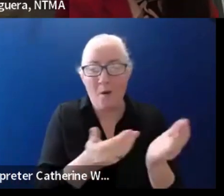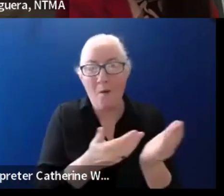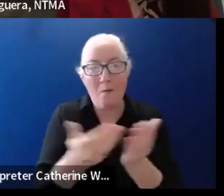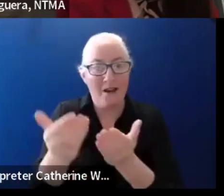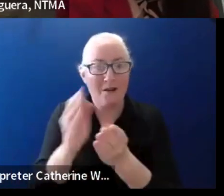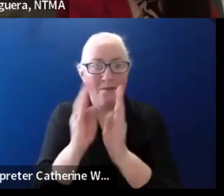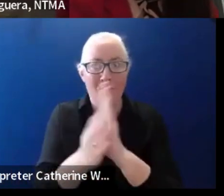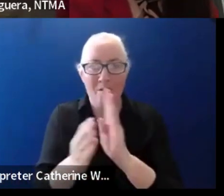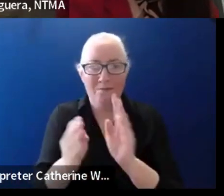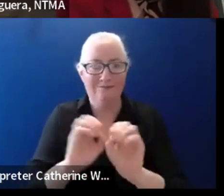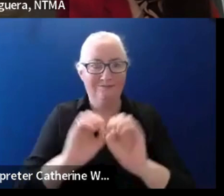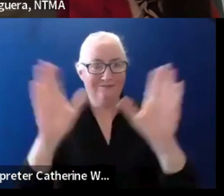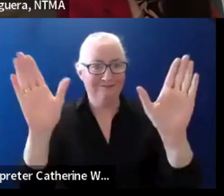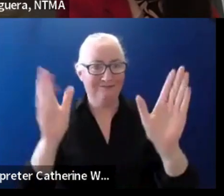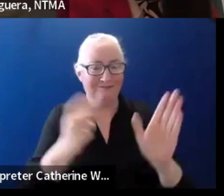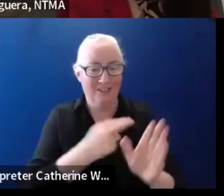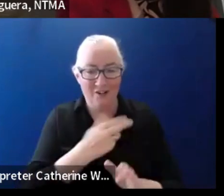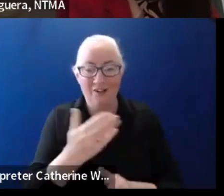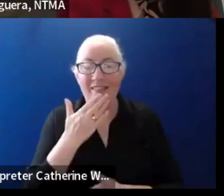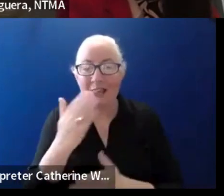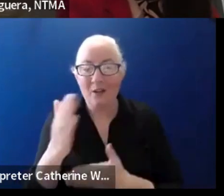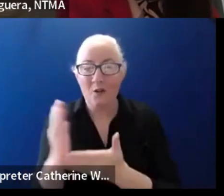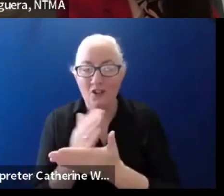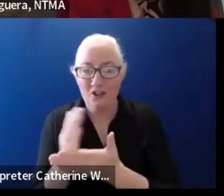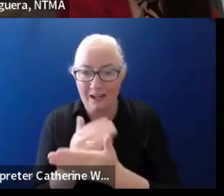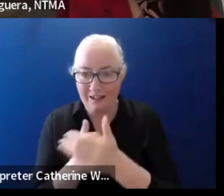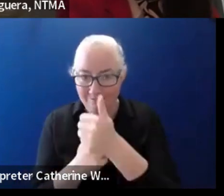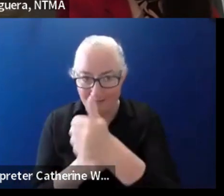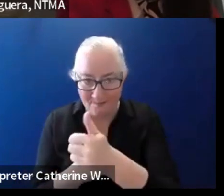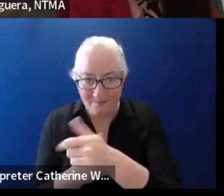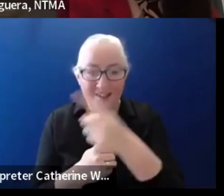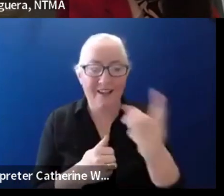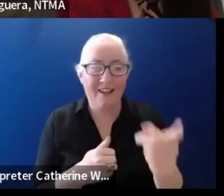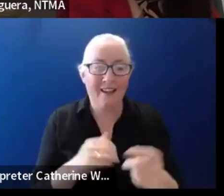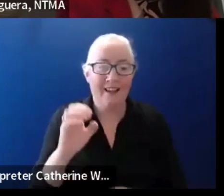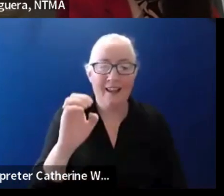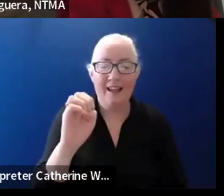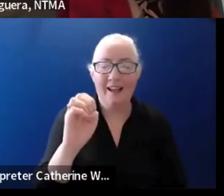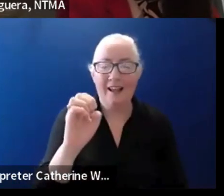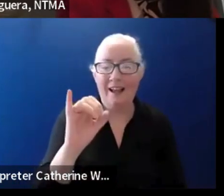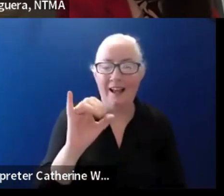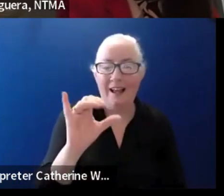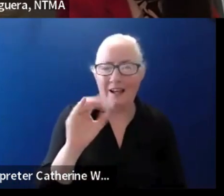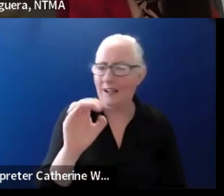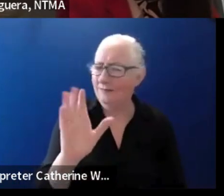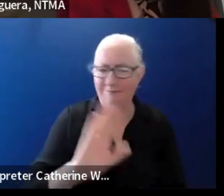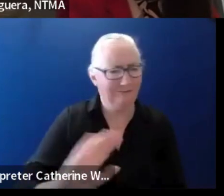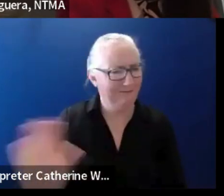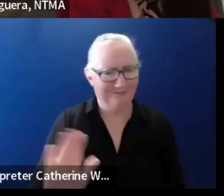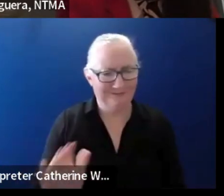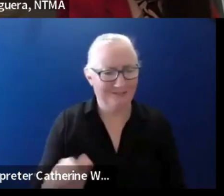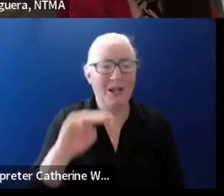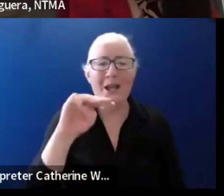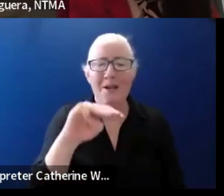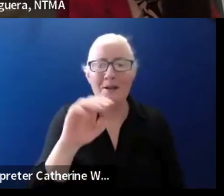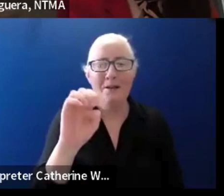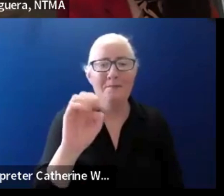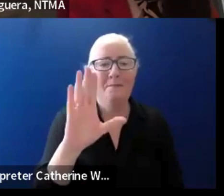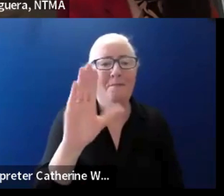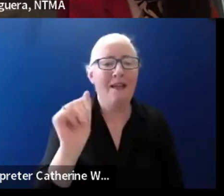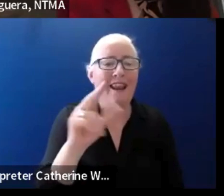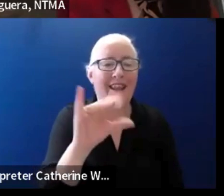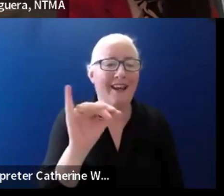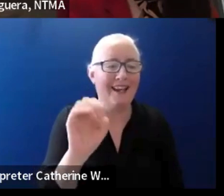life. Thank you so much for sharing that with us. Eileen, if I could, excuse me, I'm so sorry, Melanie, if I could go to you next, please,